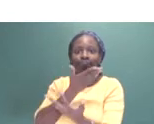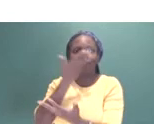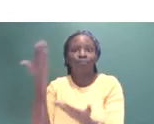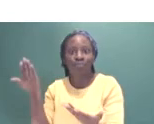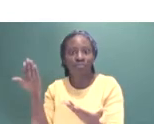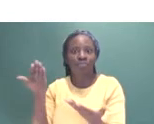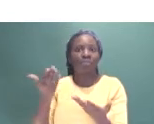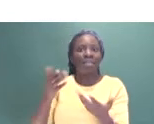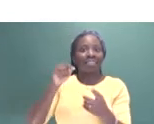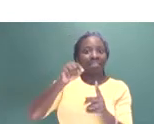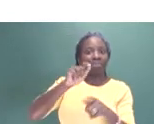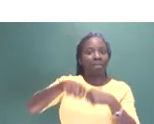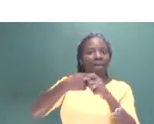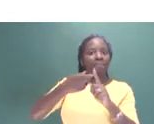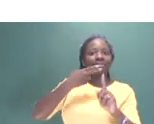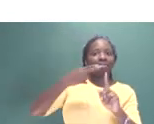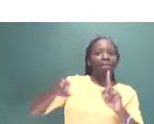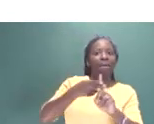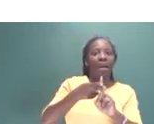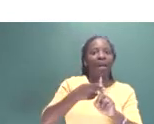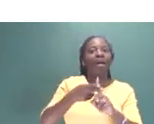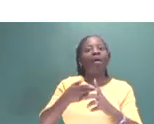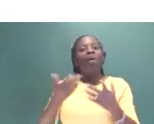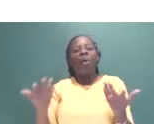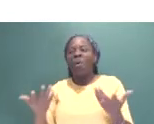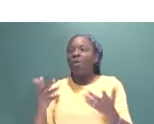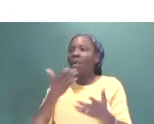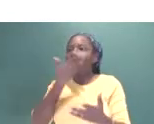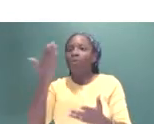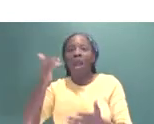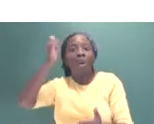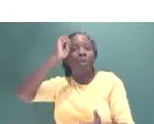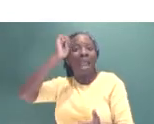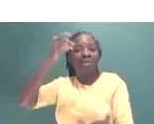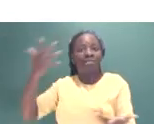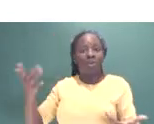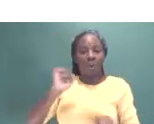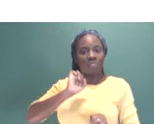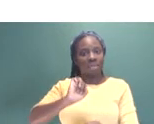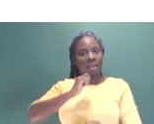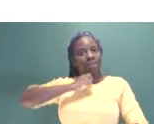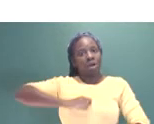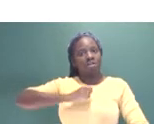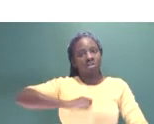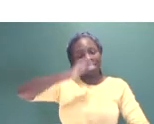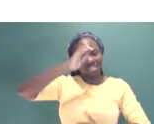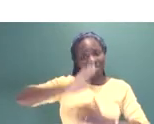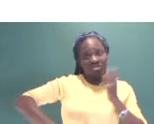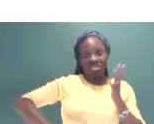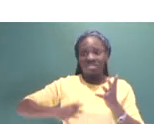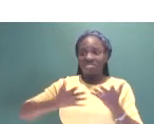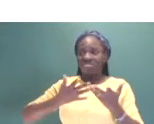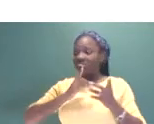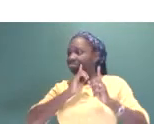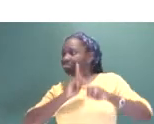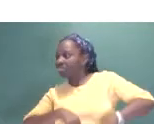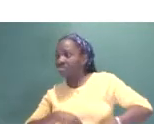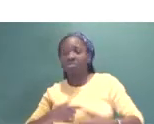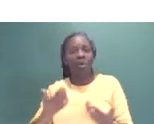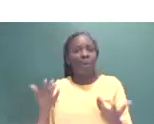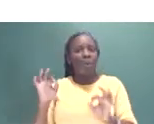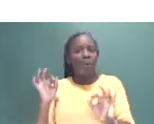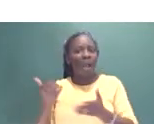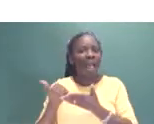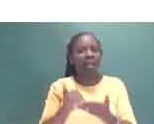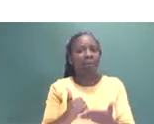of awareness of them, or that there were actual personal experiences of being rejected or being regarded as infectious or not being helped. So